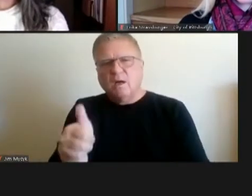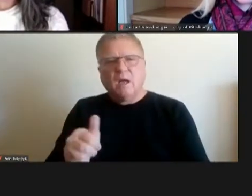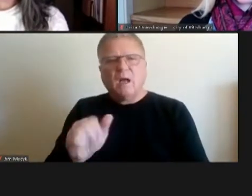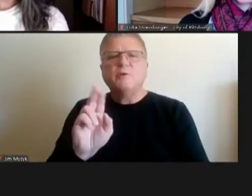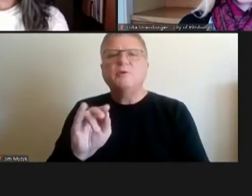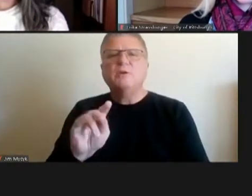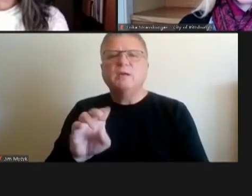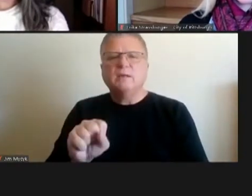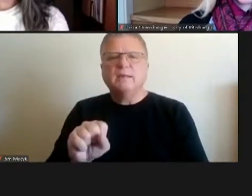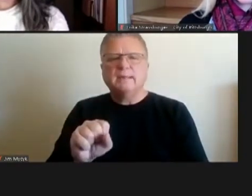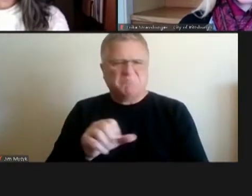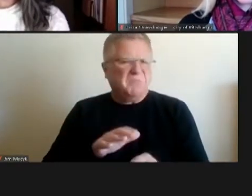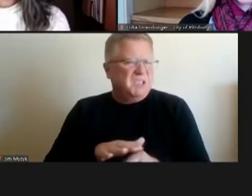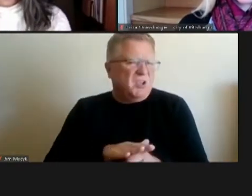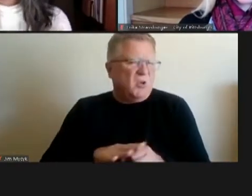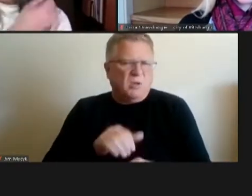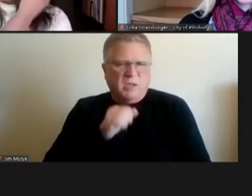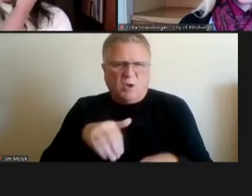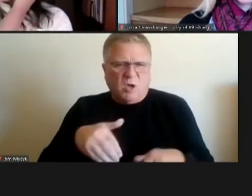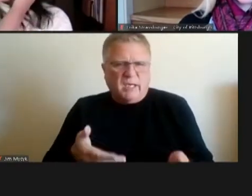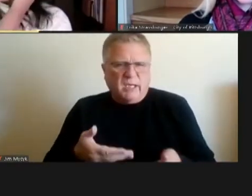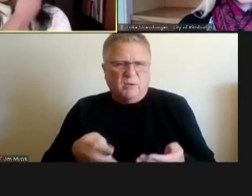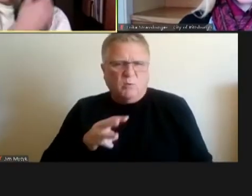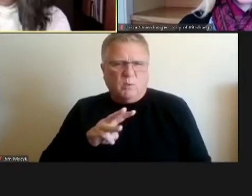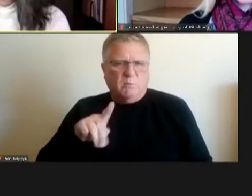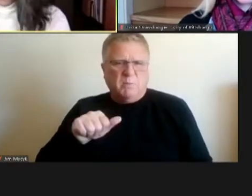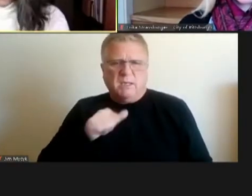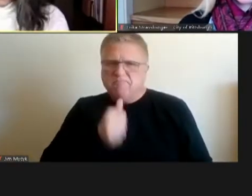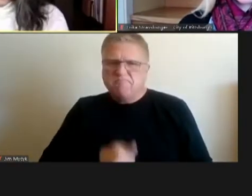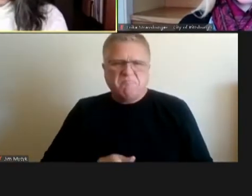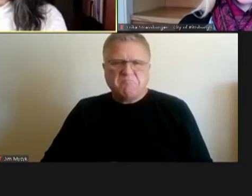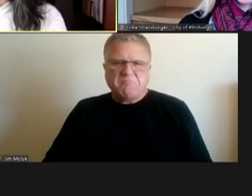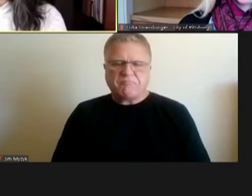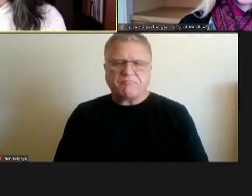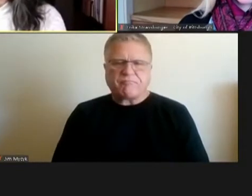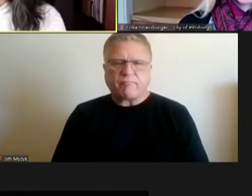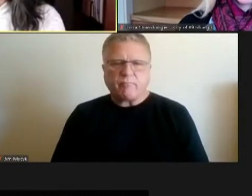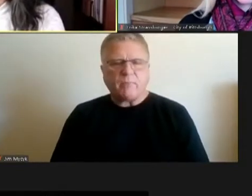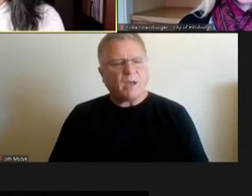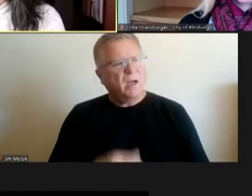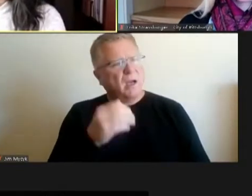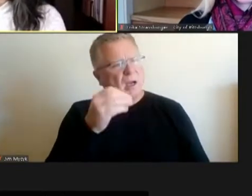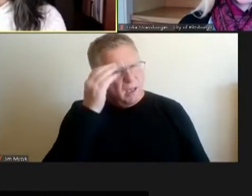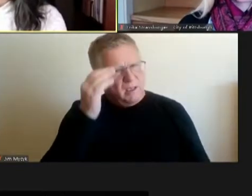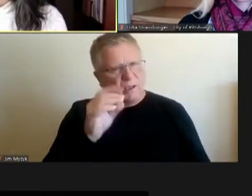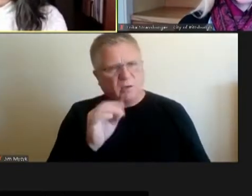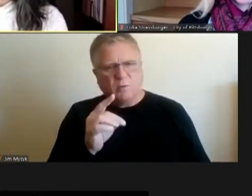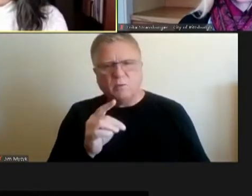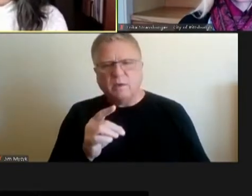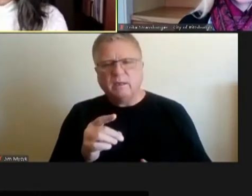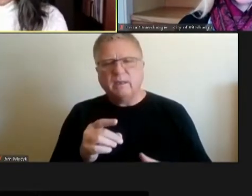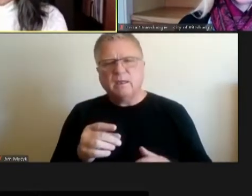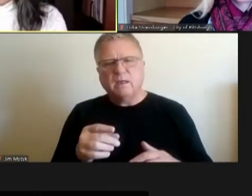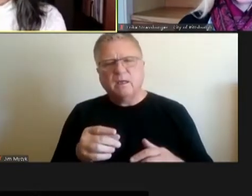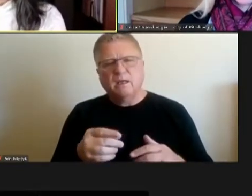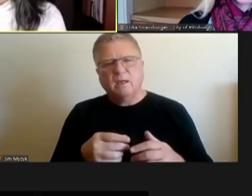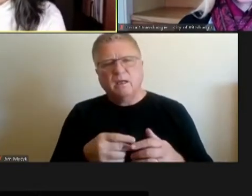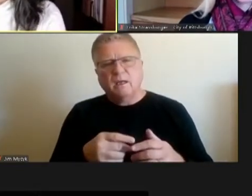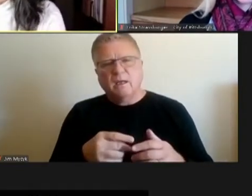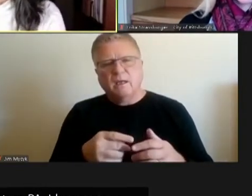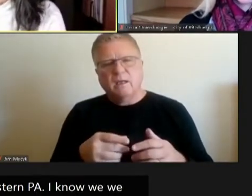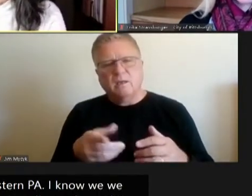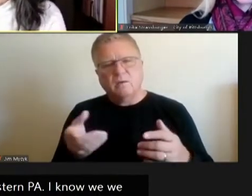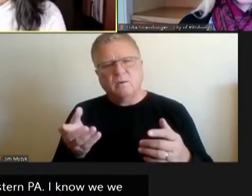at least locally here in Western PA. I know we did a will of council recently to call on other utilities to